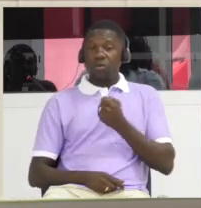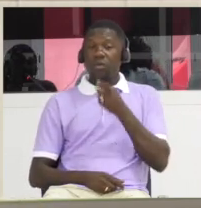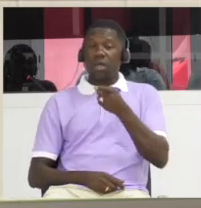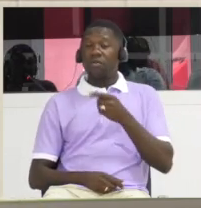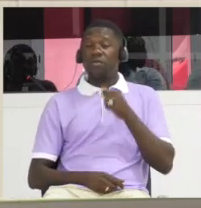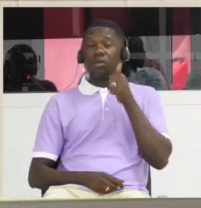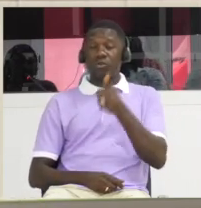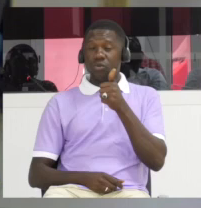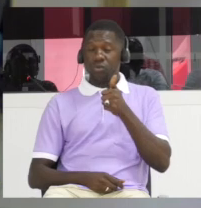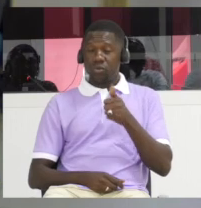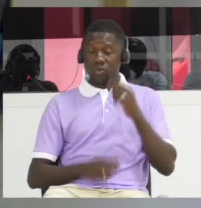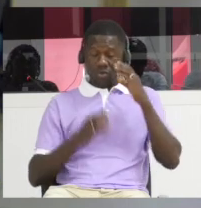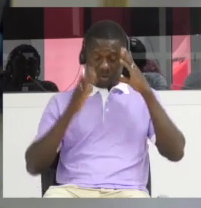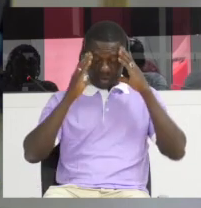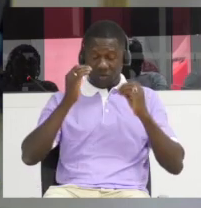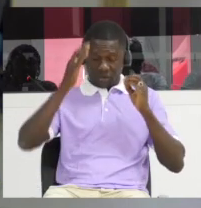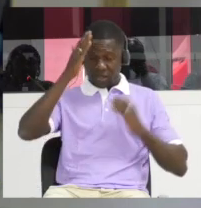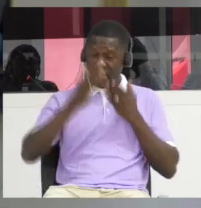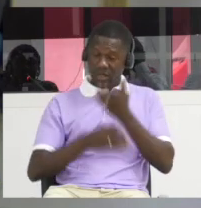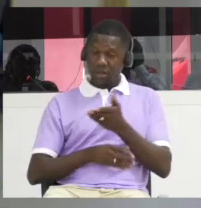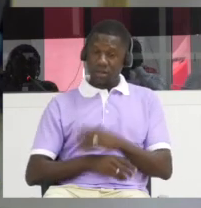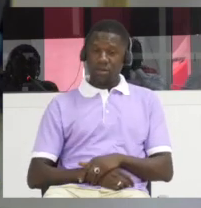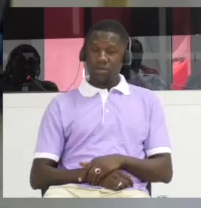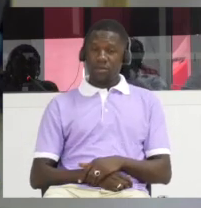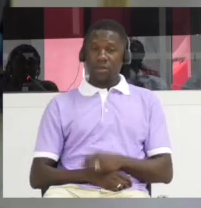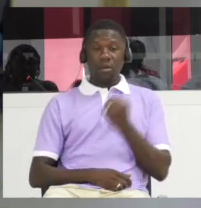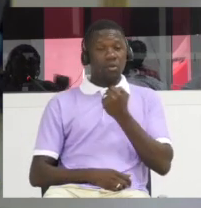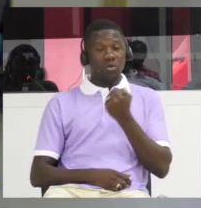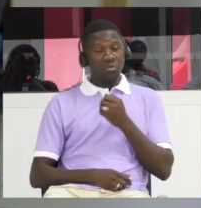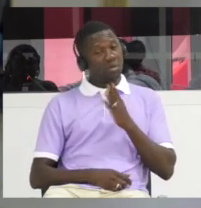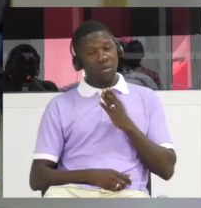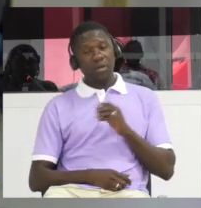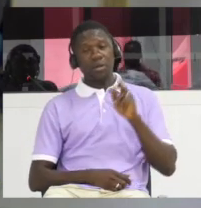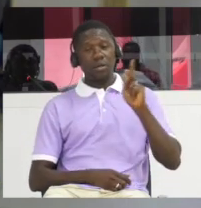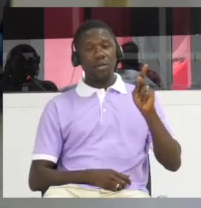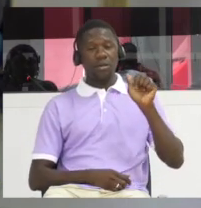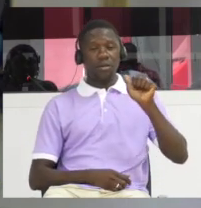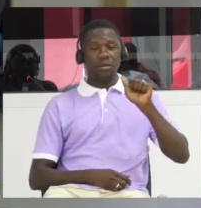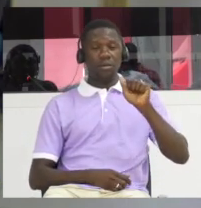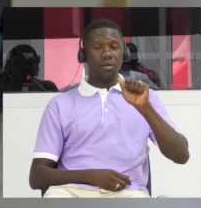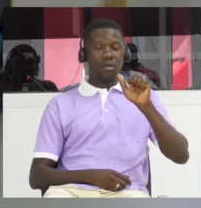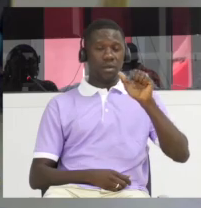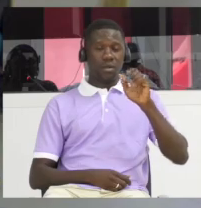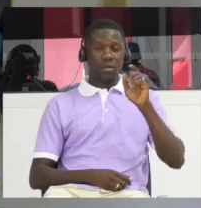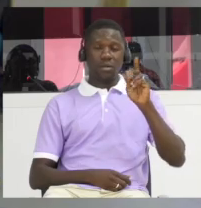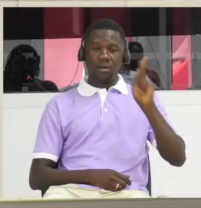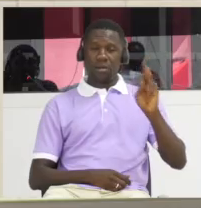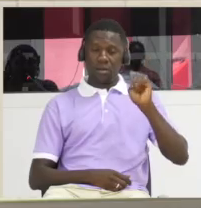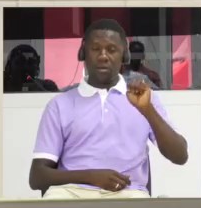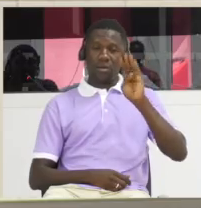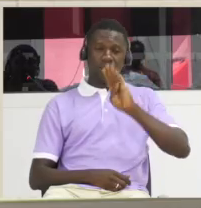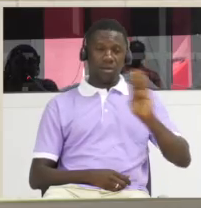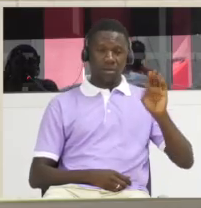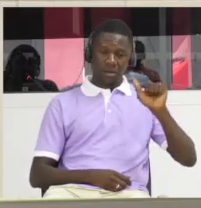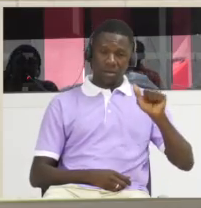officers in the interior. But Keba Sisi was not up to par. That's your suggestion. Yeah, in my view, he was not up to par. He